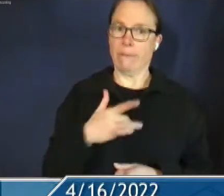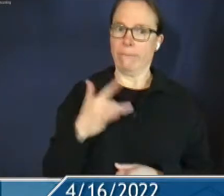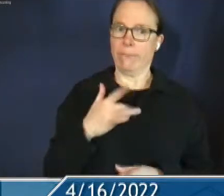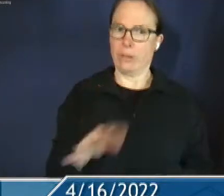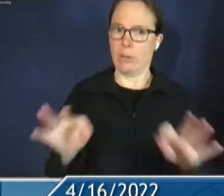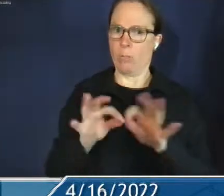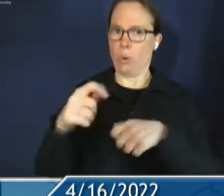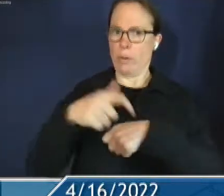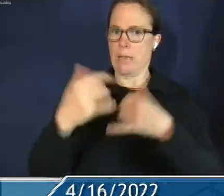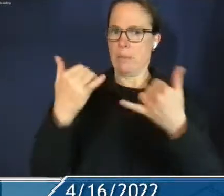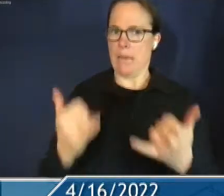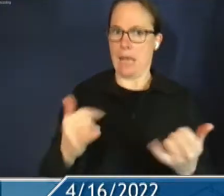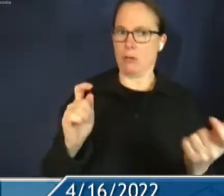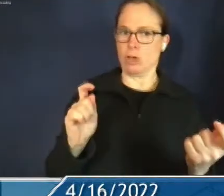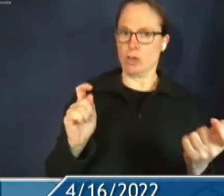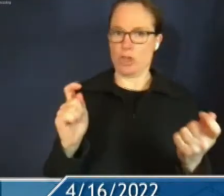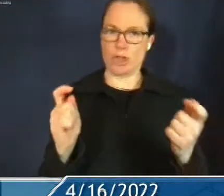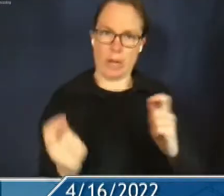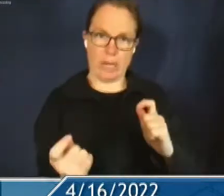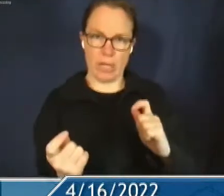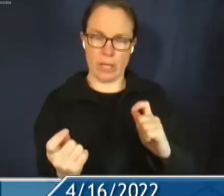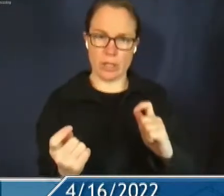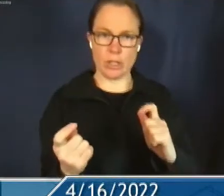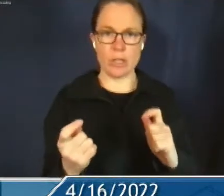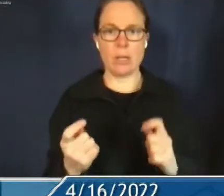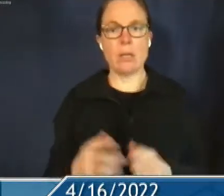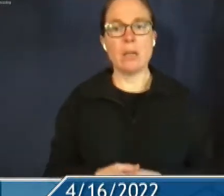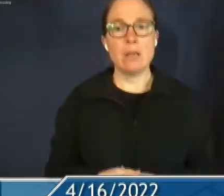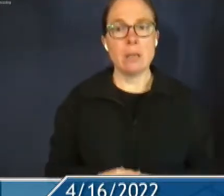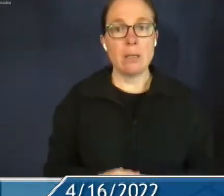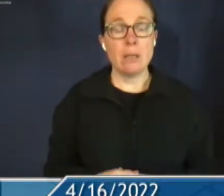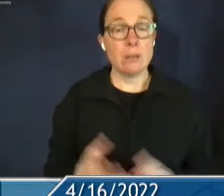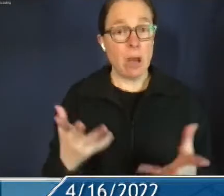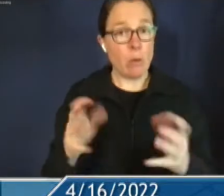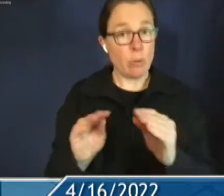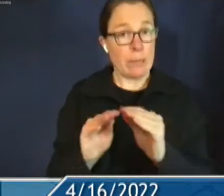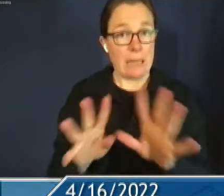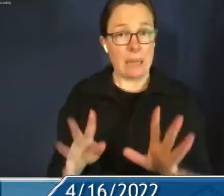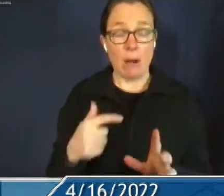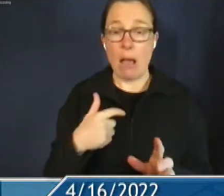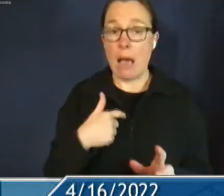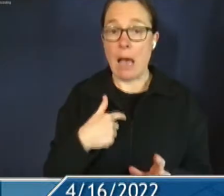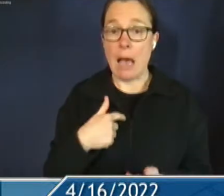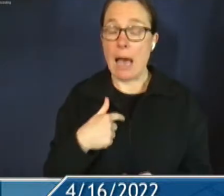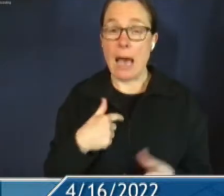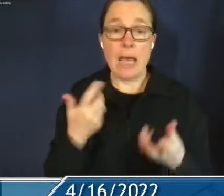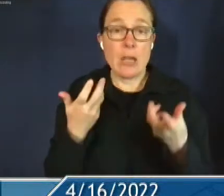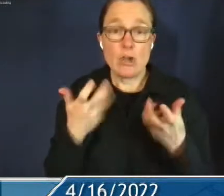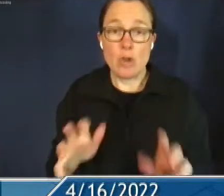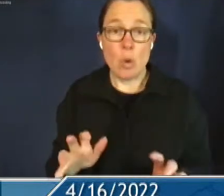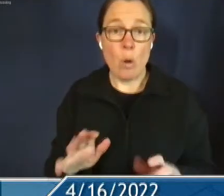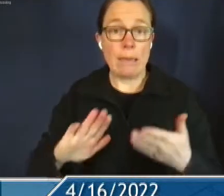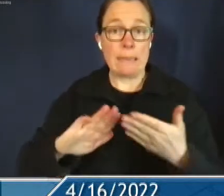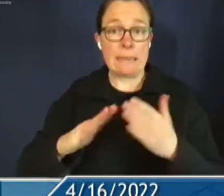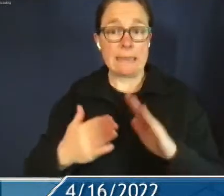the city. And I want to be clear what I'm not looking for. I'm not looking for ways to return the city to the Portland